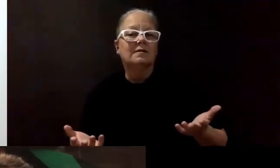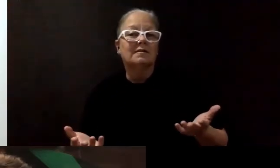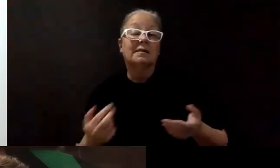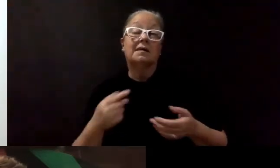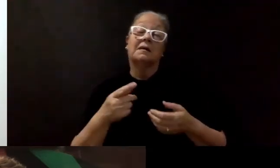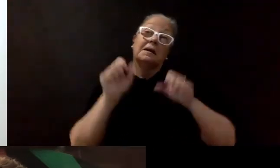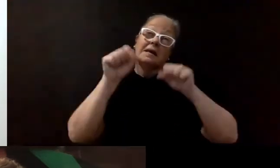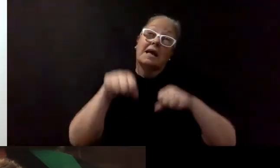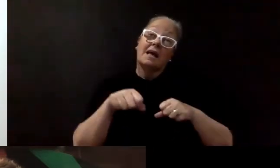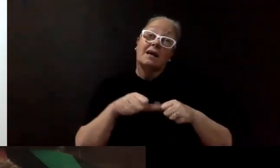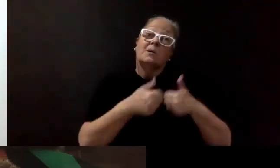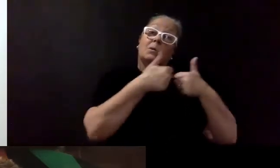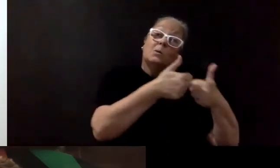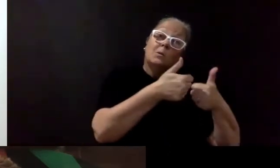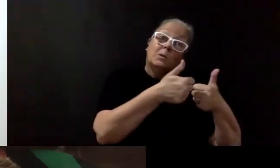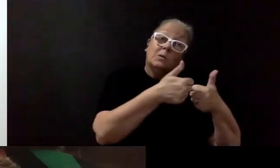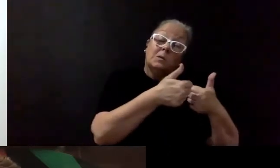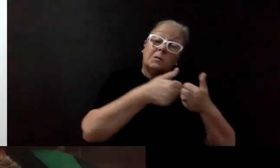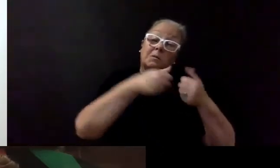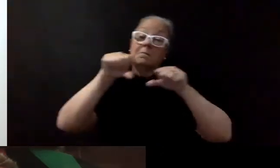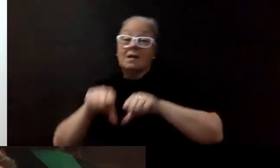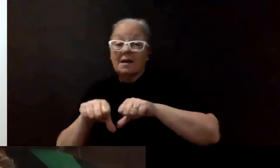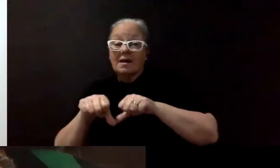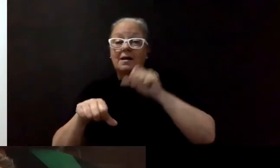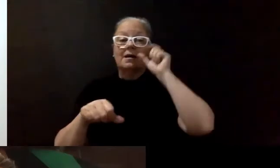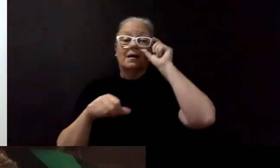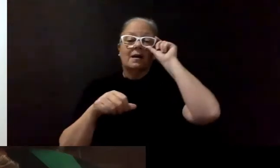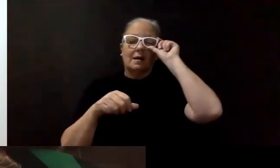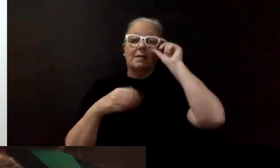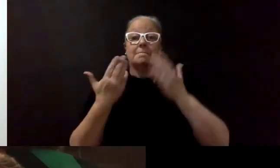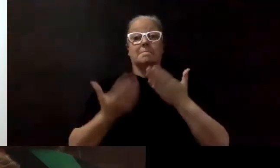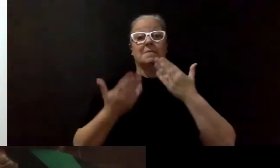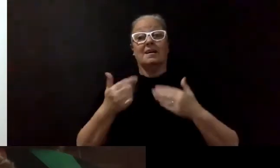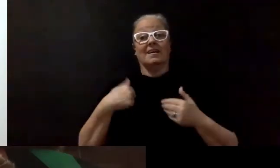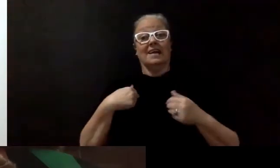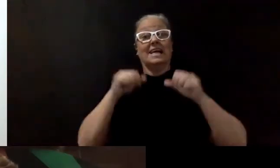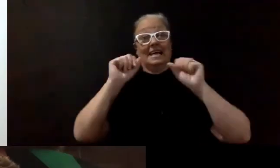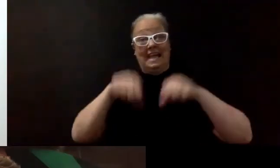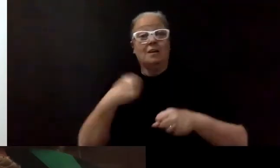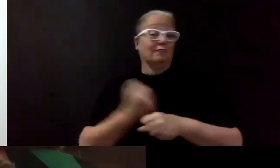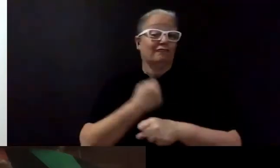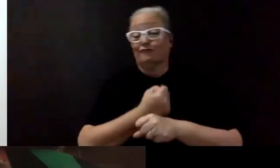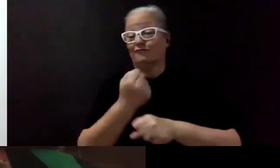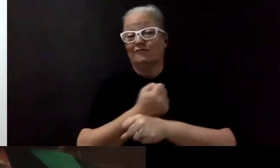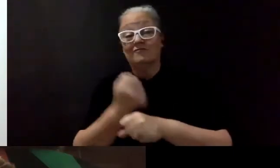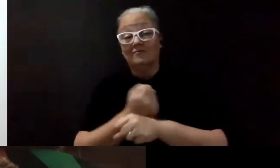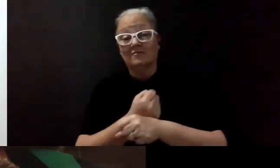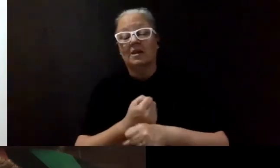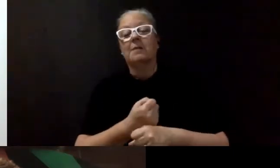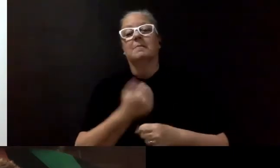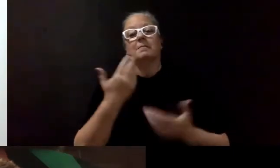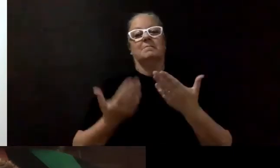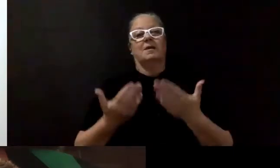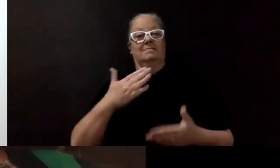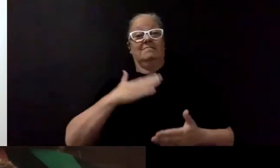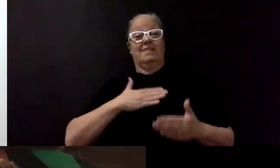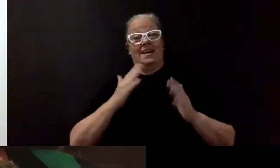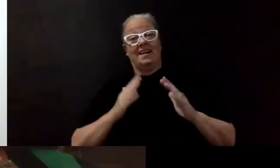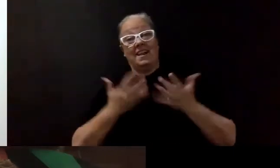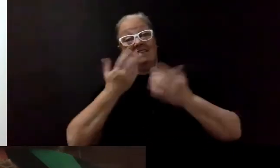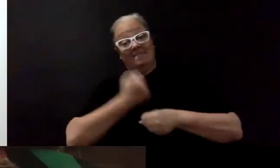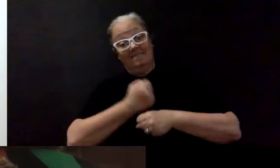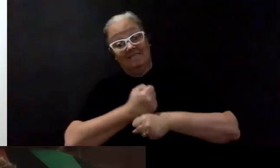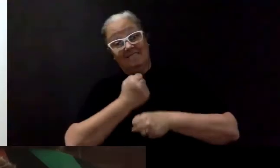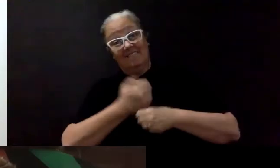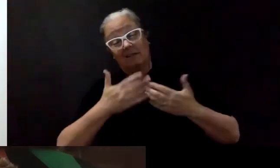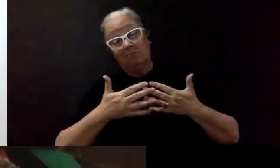a positive because we can jump into that space and fill the gap. It is probably going to take a lifetime, but at least there's